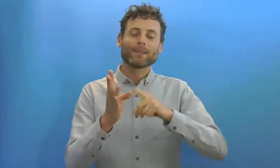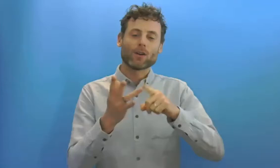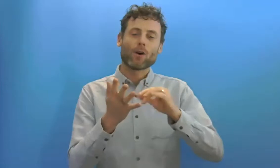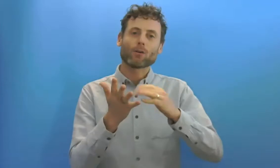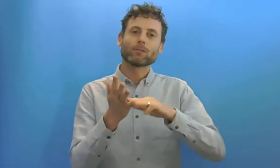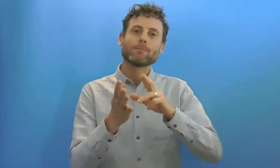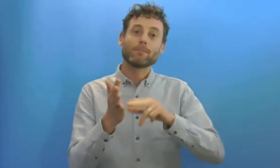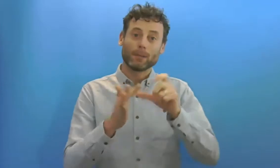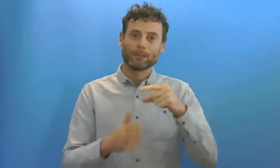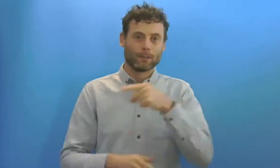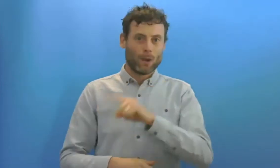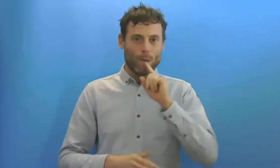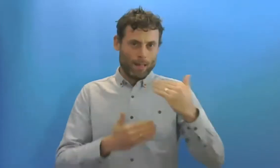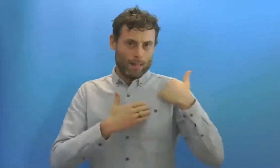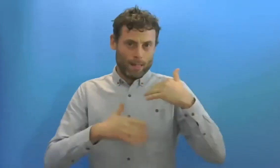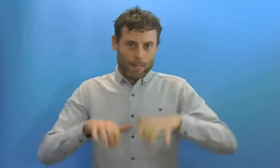festival.